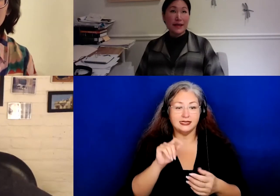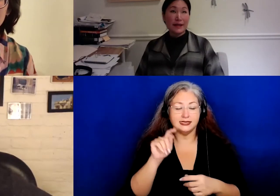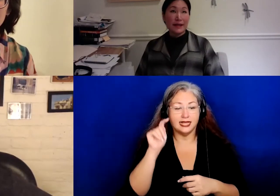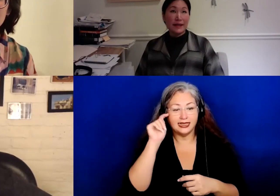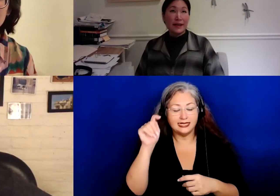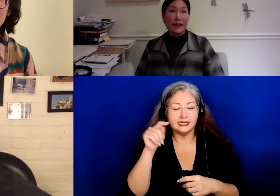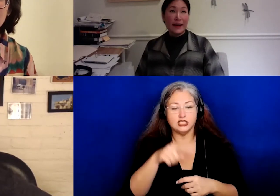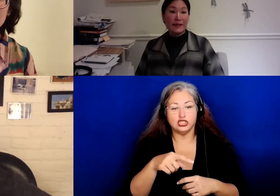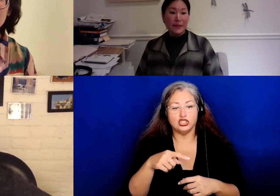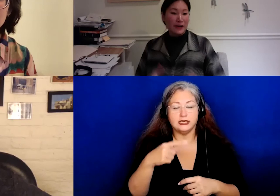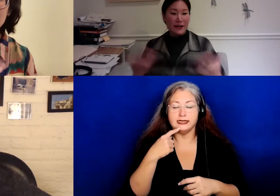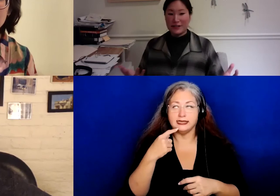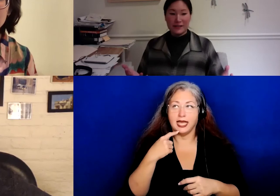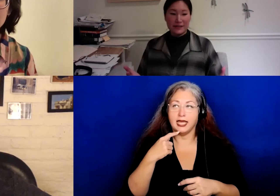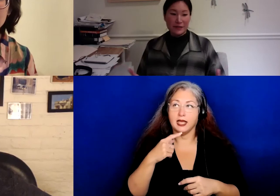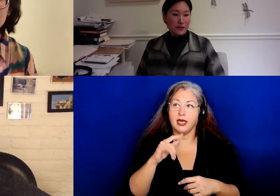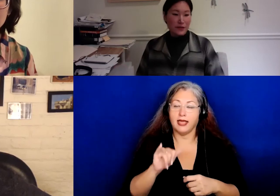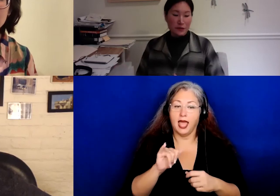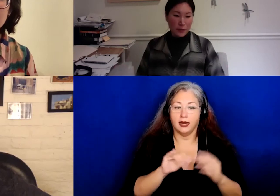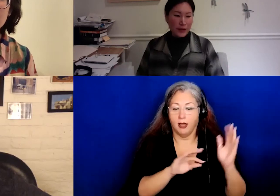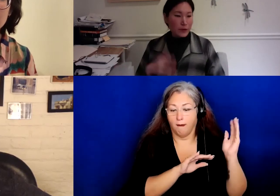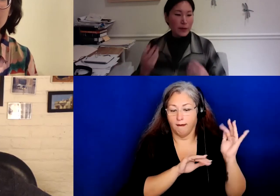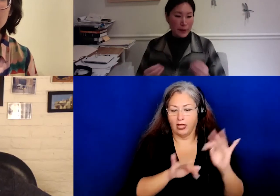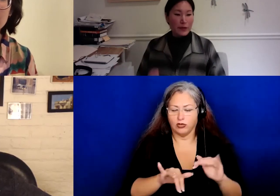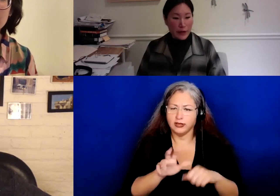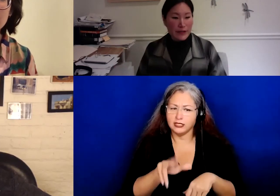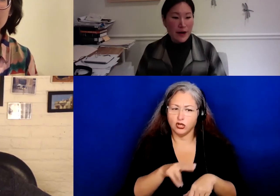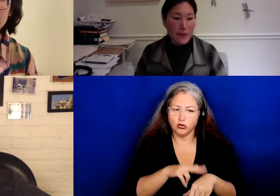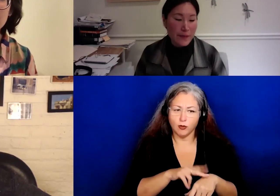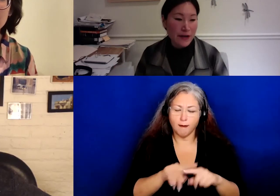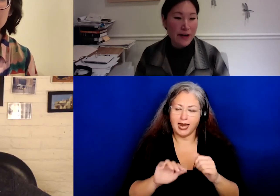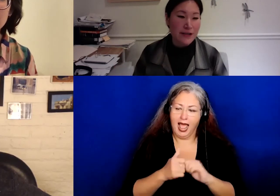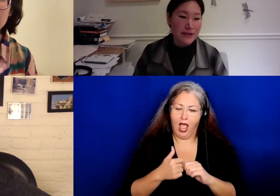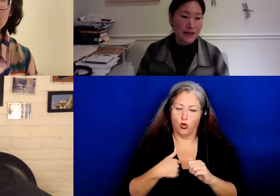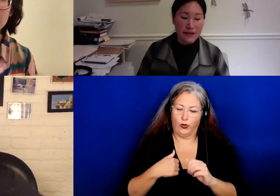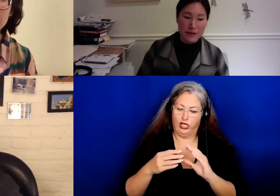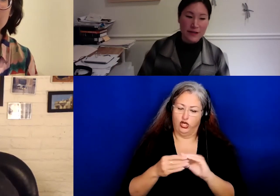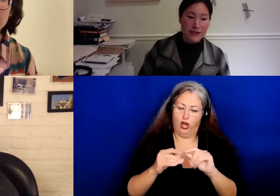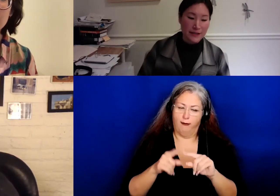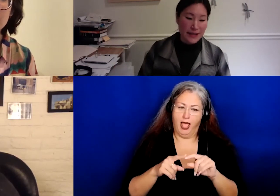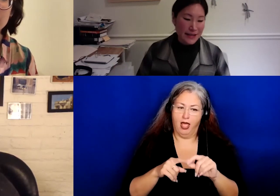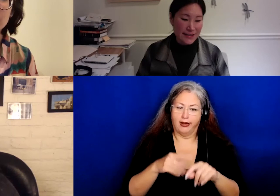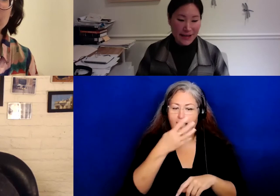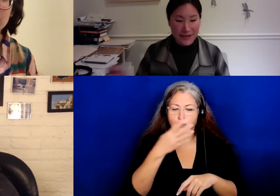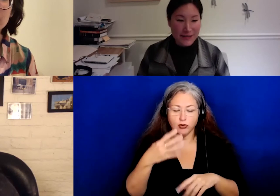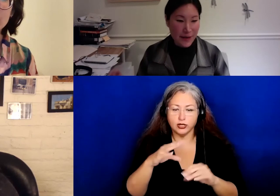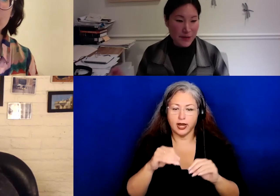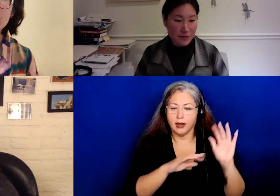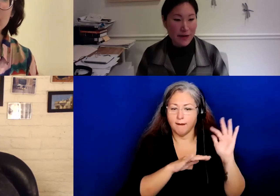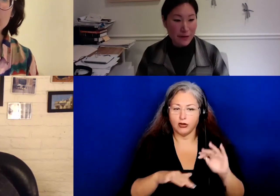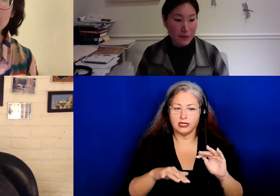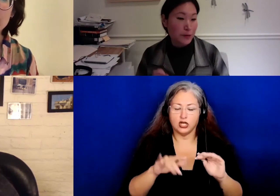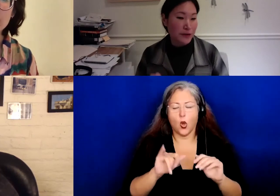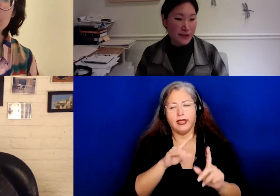she's saying that migration is normal, and the way we talk about migration and immigration is that it's an